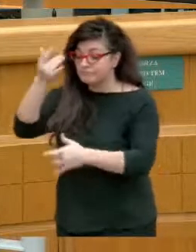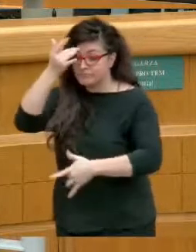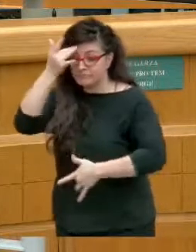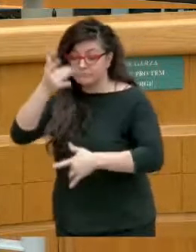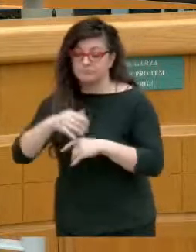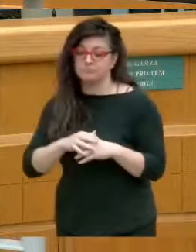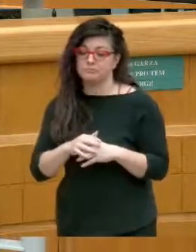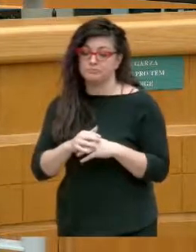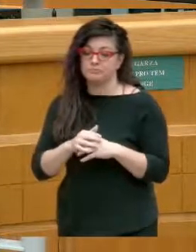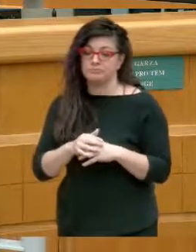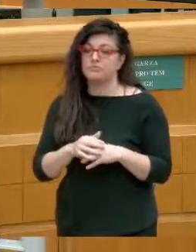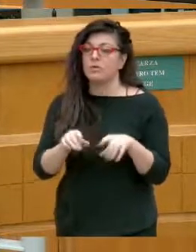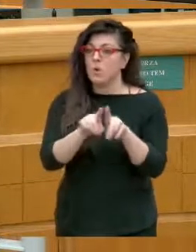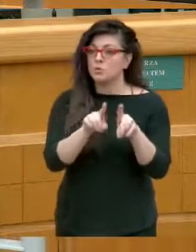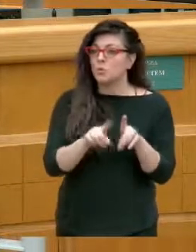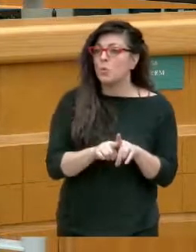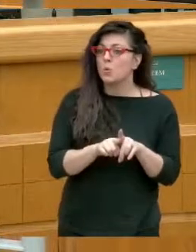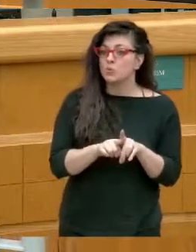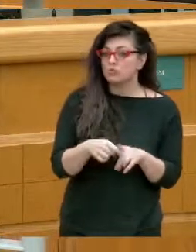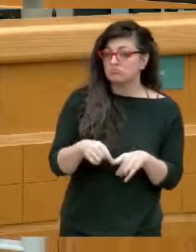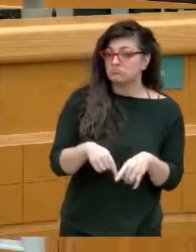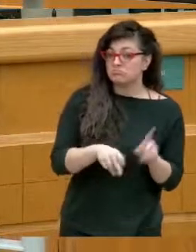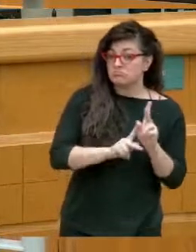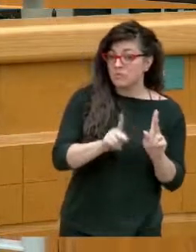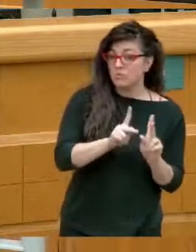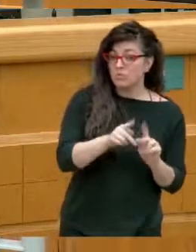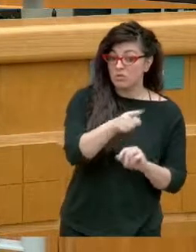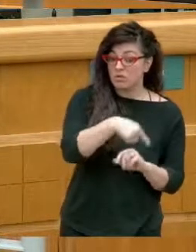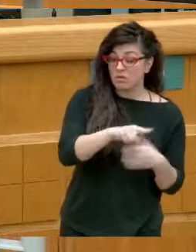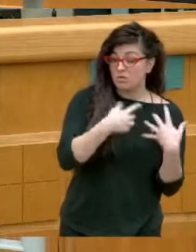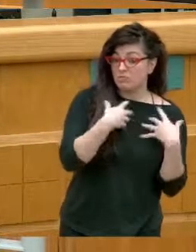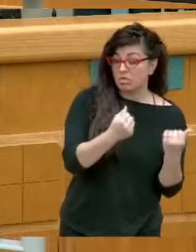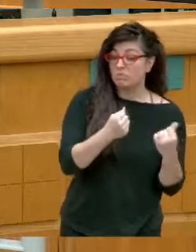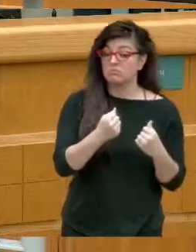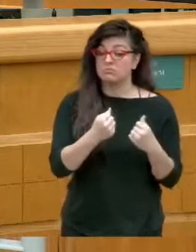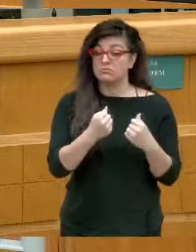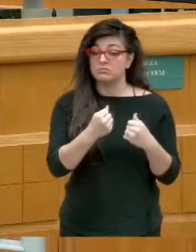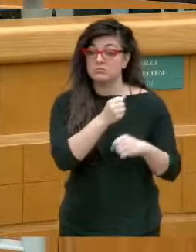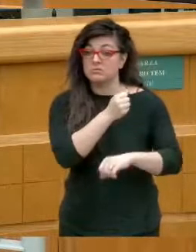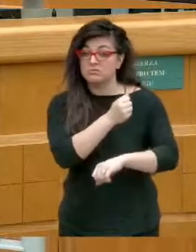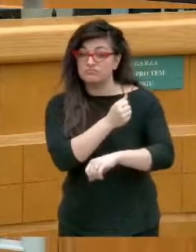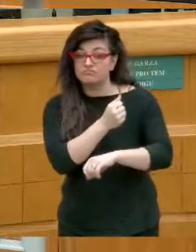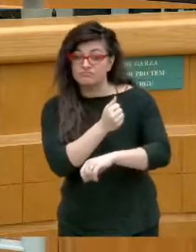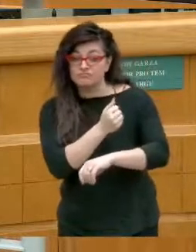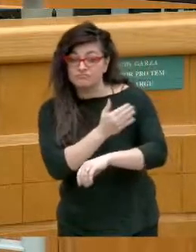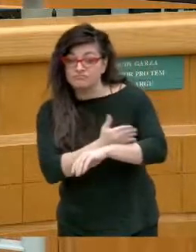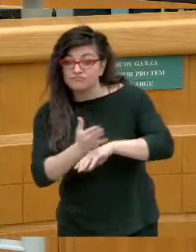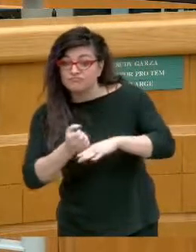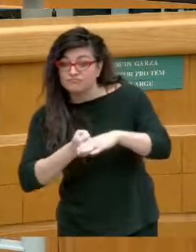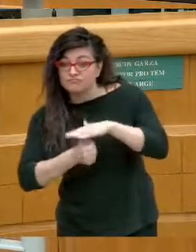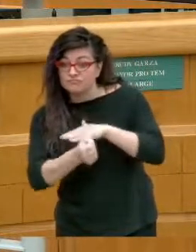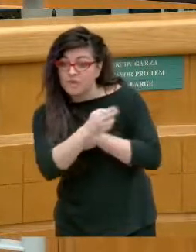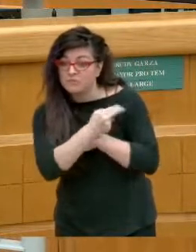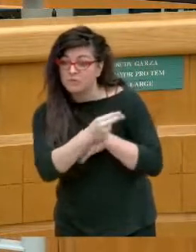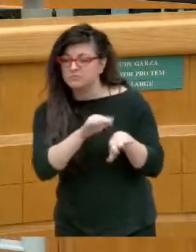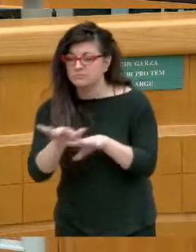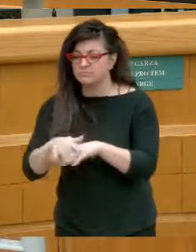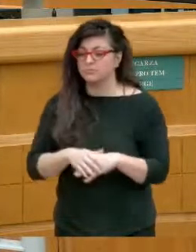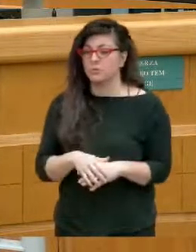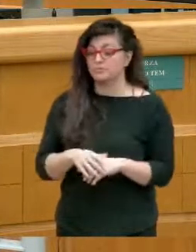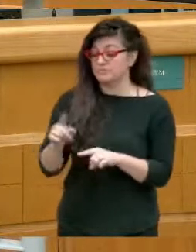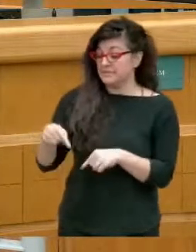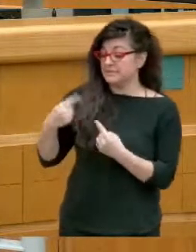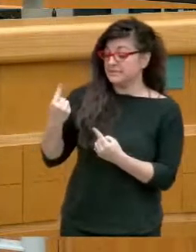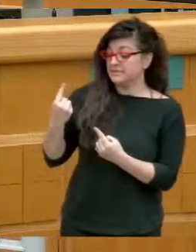the status of the person as to whether or not people are recovering or are there more people in the hospital and so on. So since yesterday at